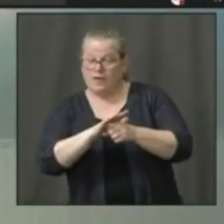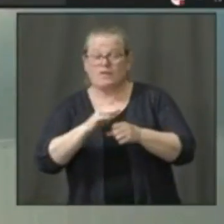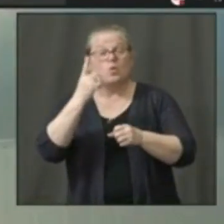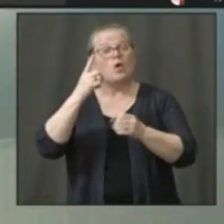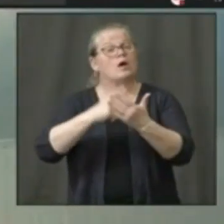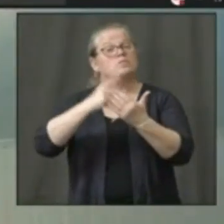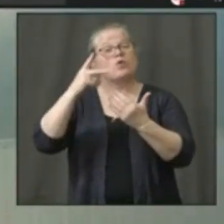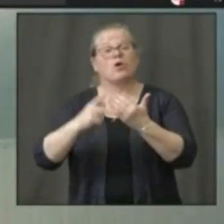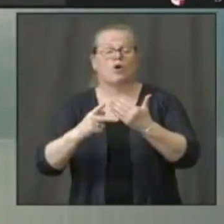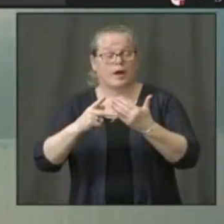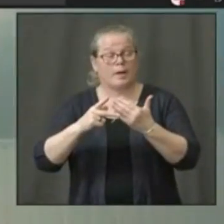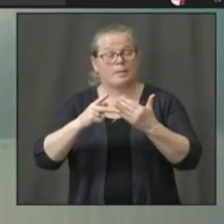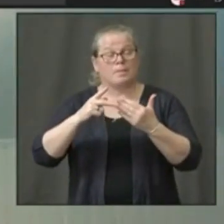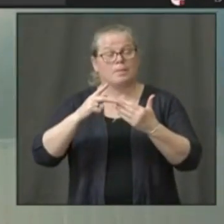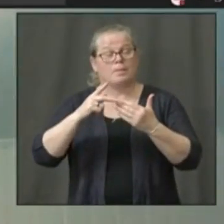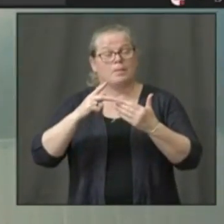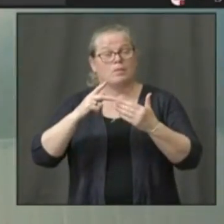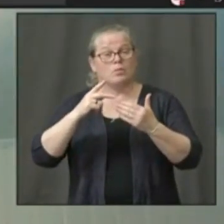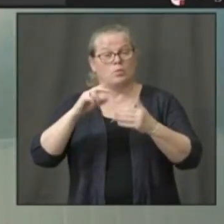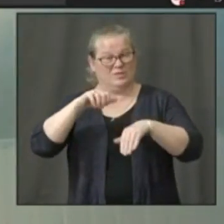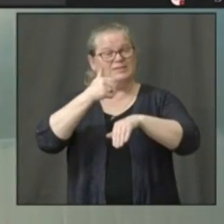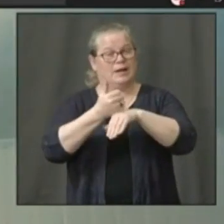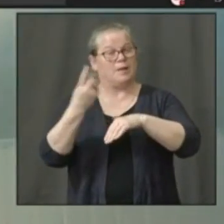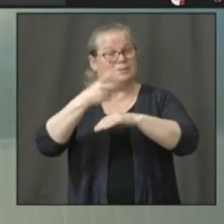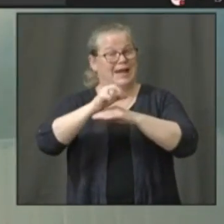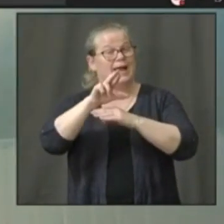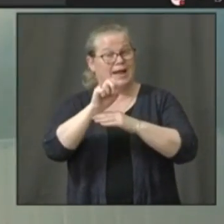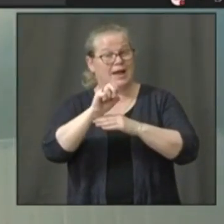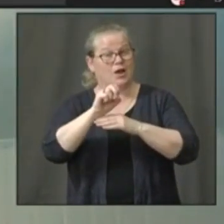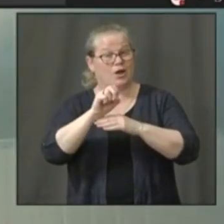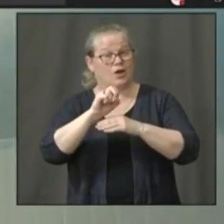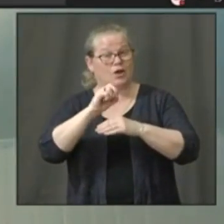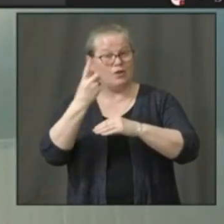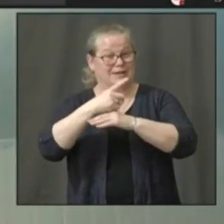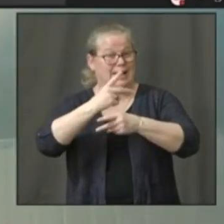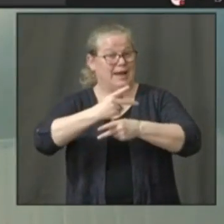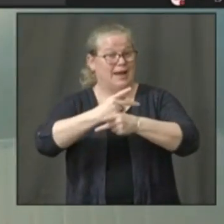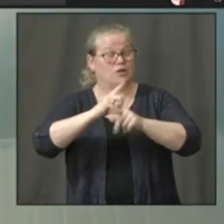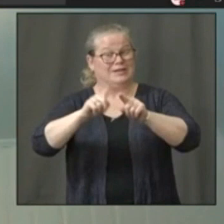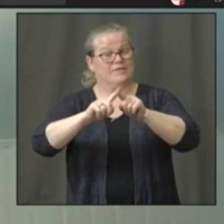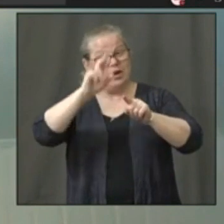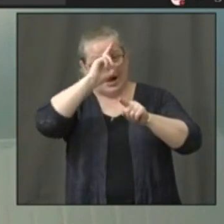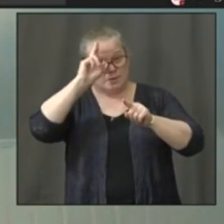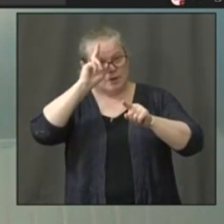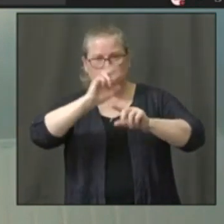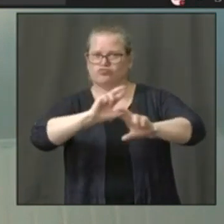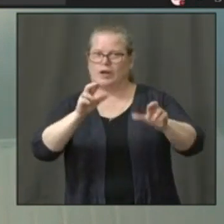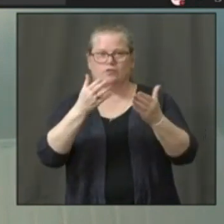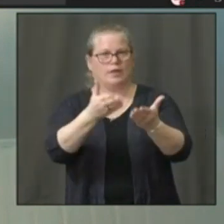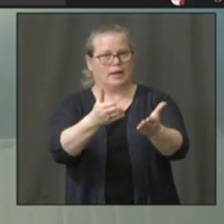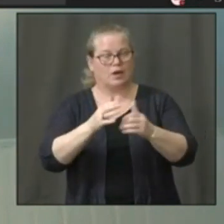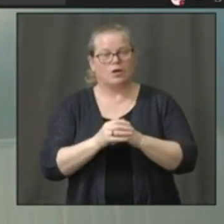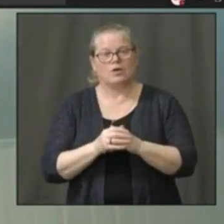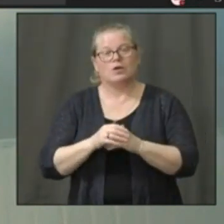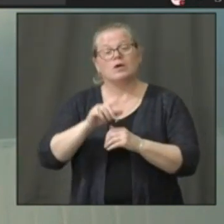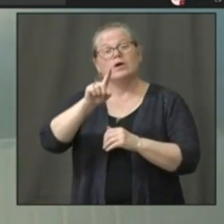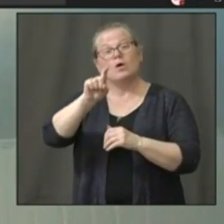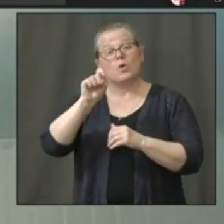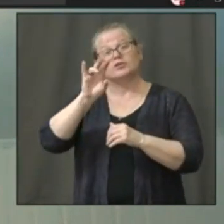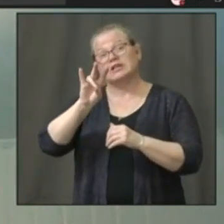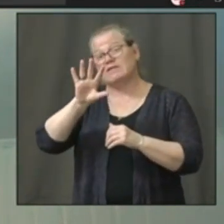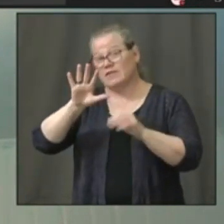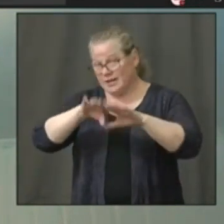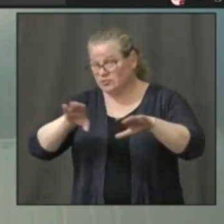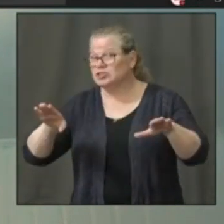talked about at hospitals, where we have programs specifically there. We have 175 children enrolled in